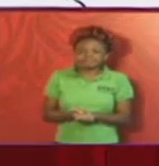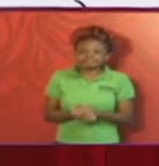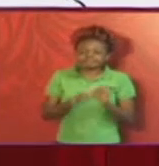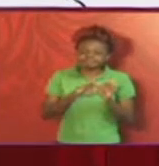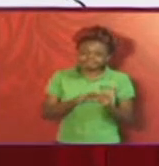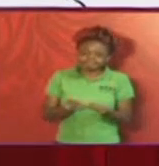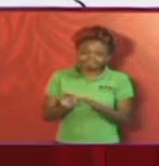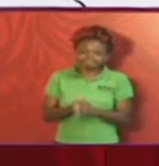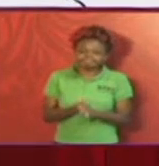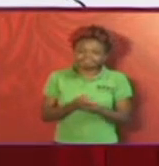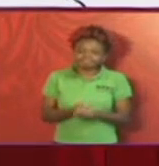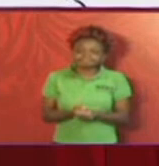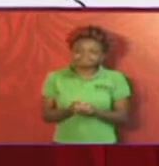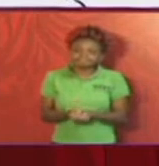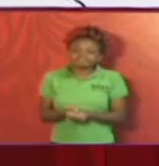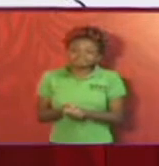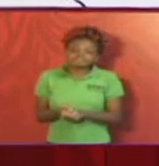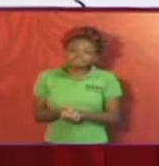Limited. GML.